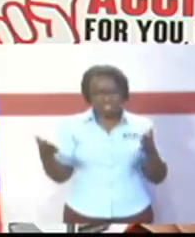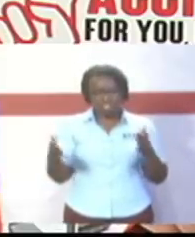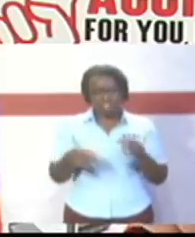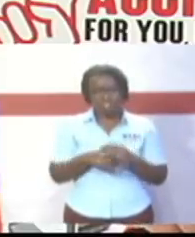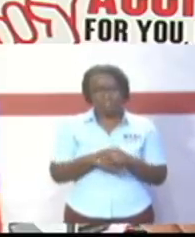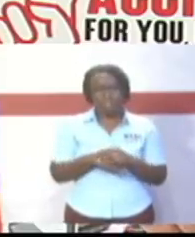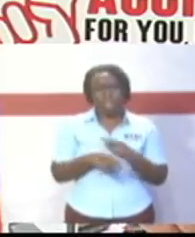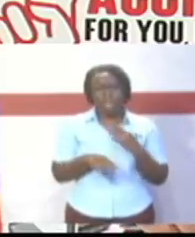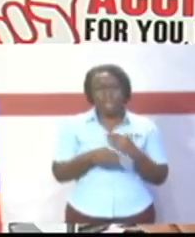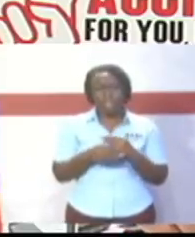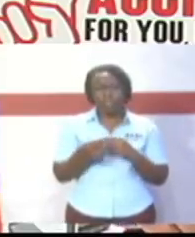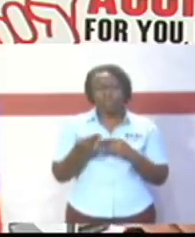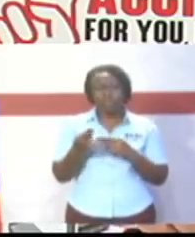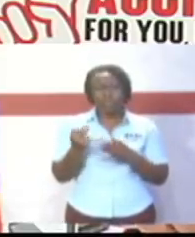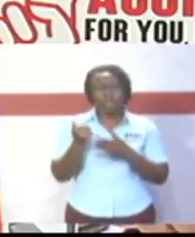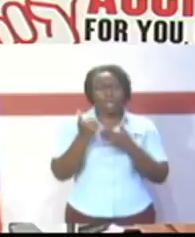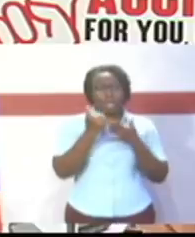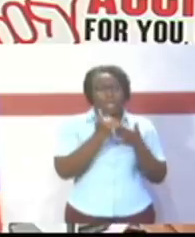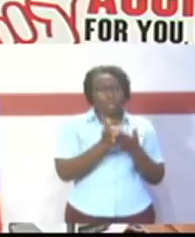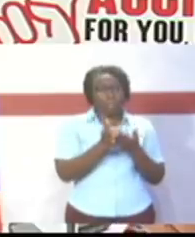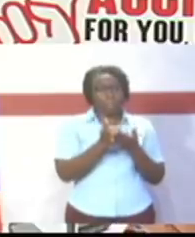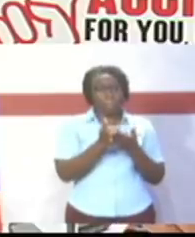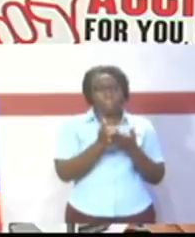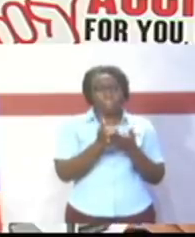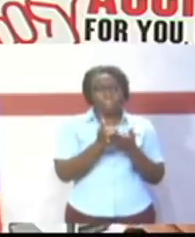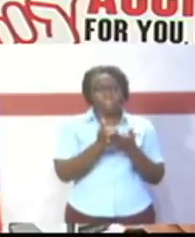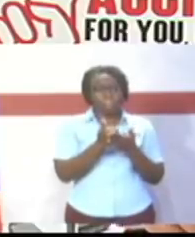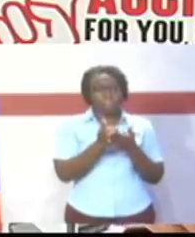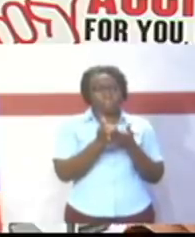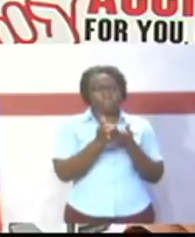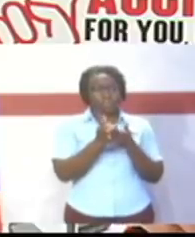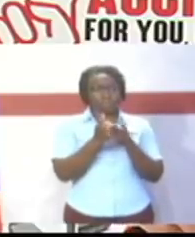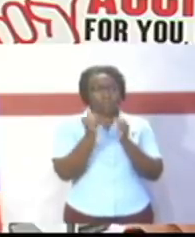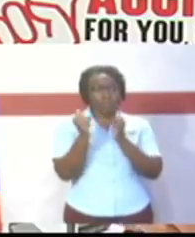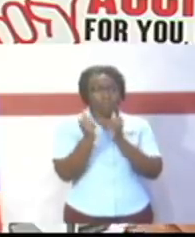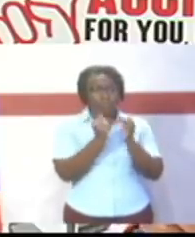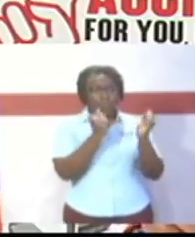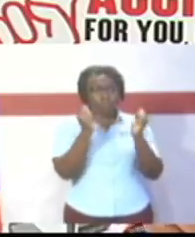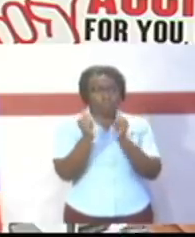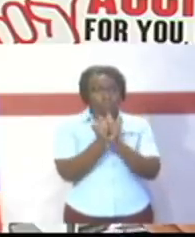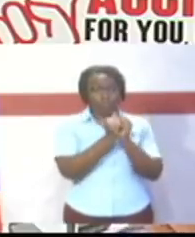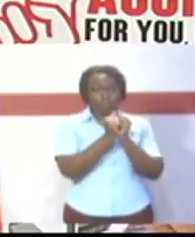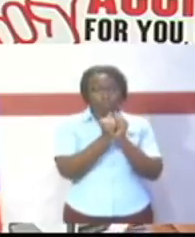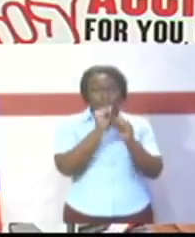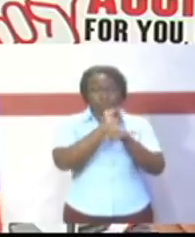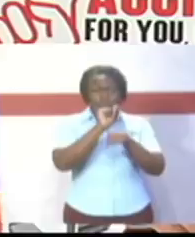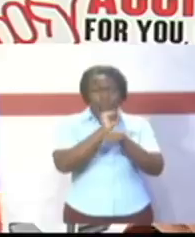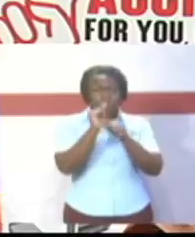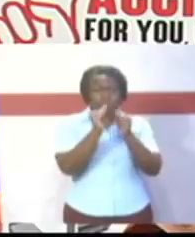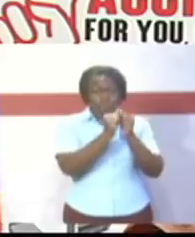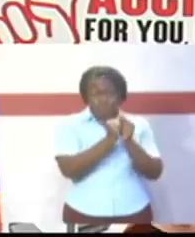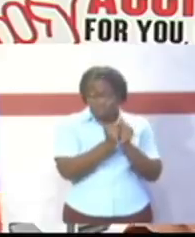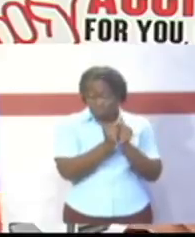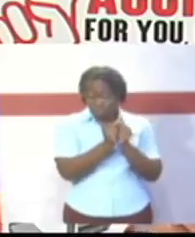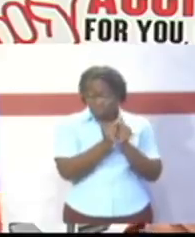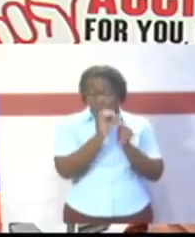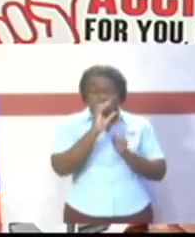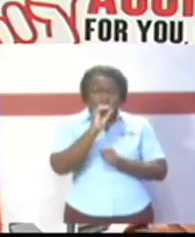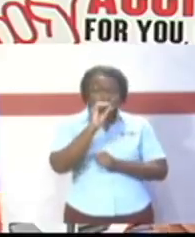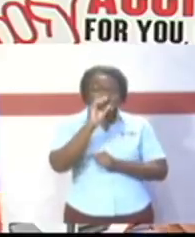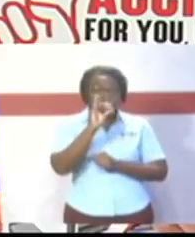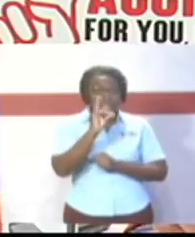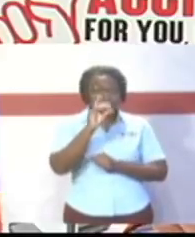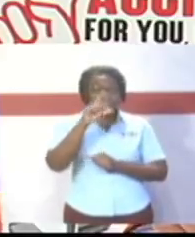to work with other state and non-state actors like ODPM, the Army,